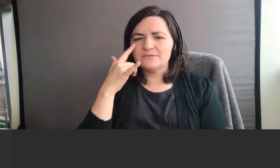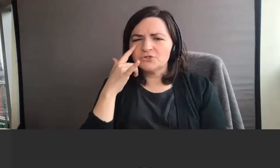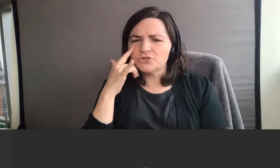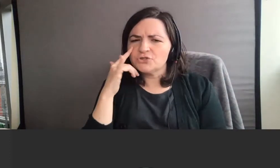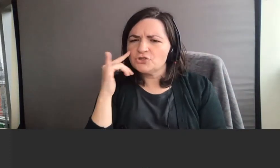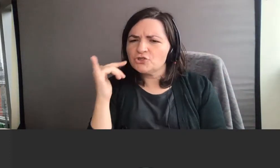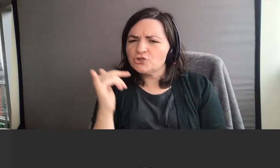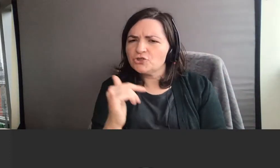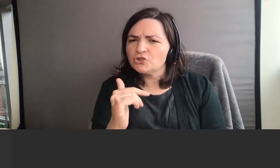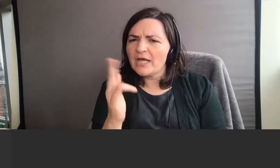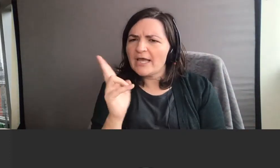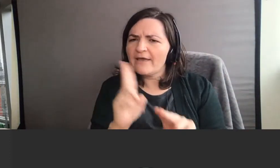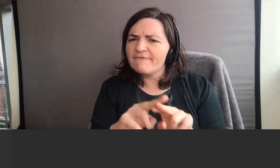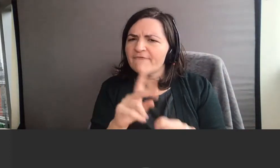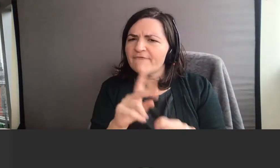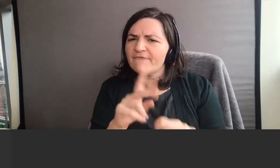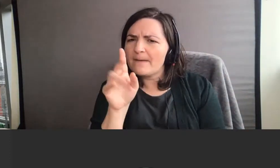Yeah.